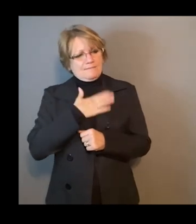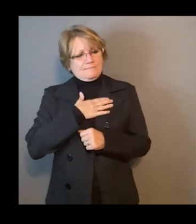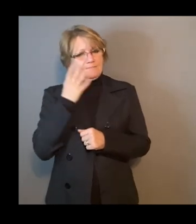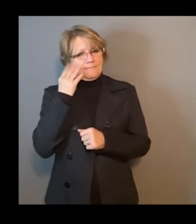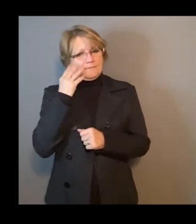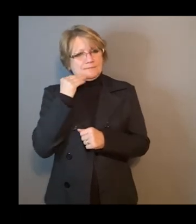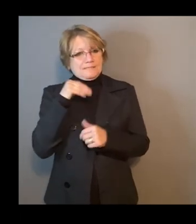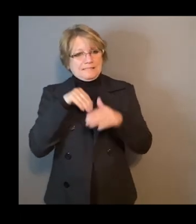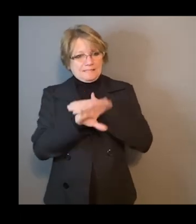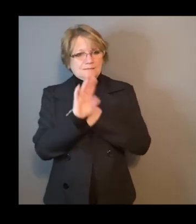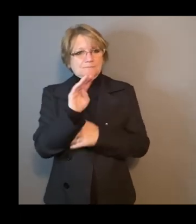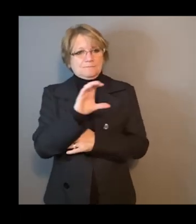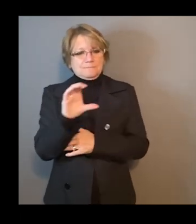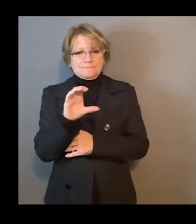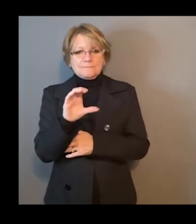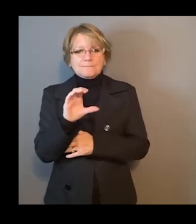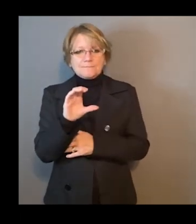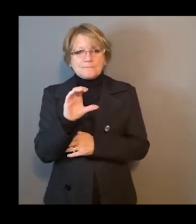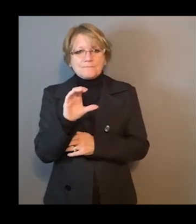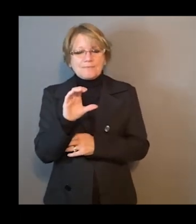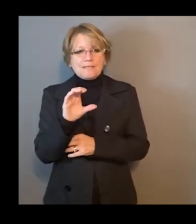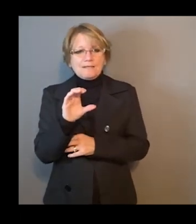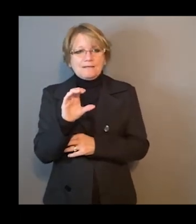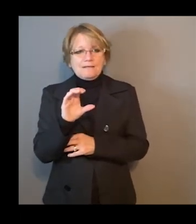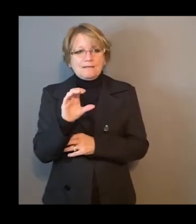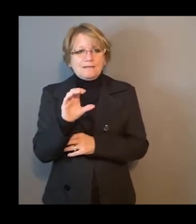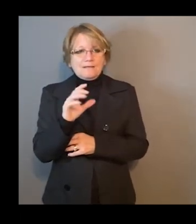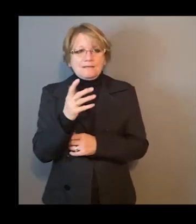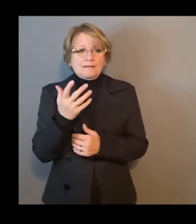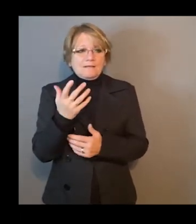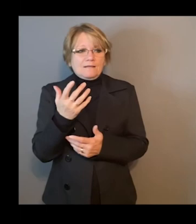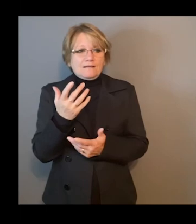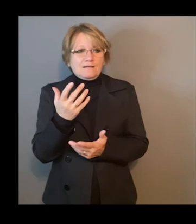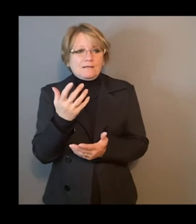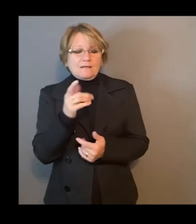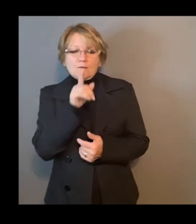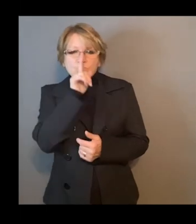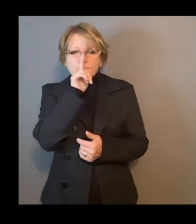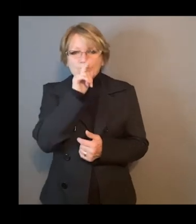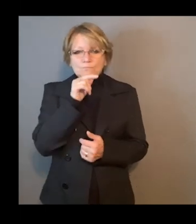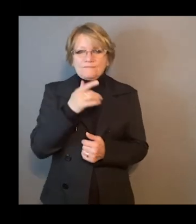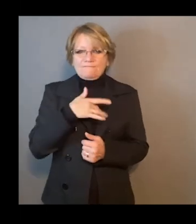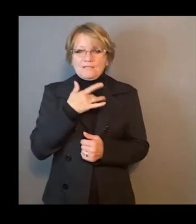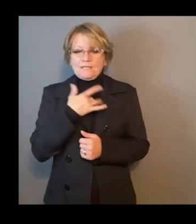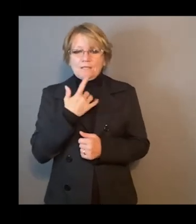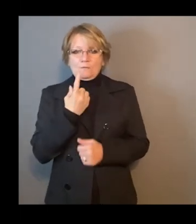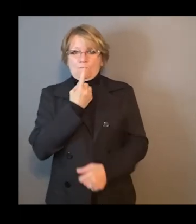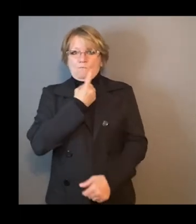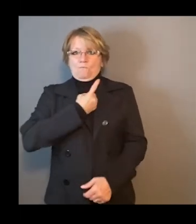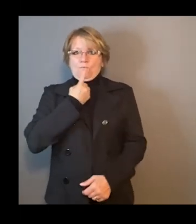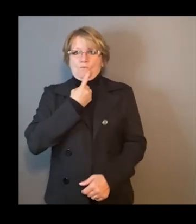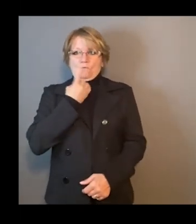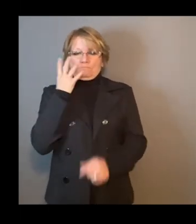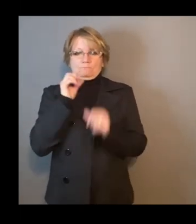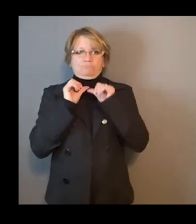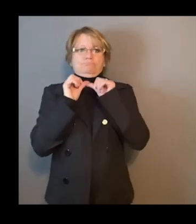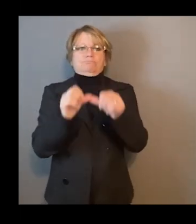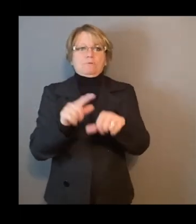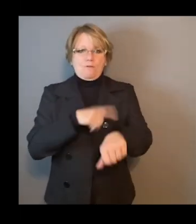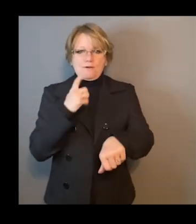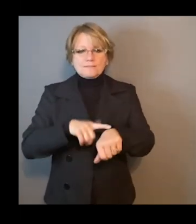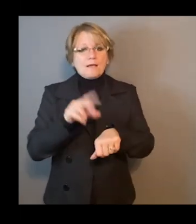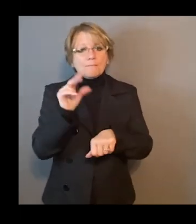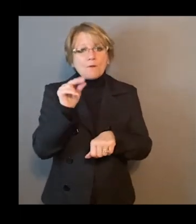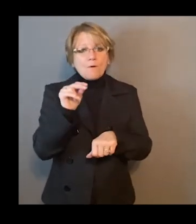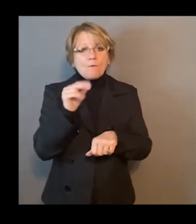like my experience coming into BCC, I didn't feel that singled out for that long, because coming